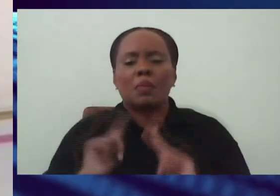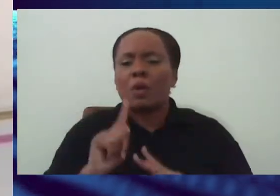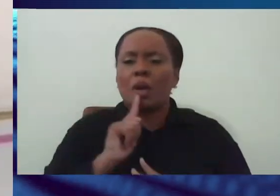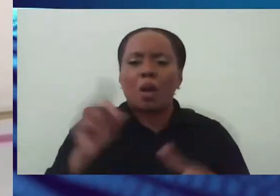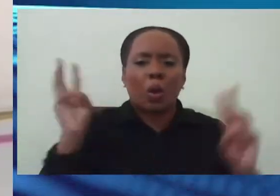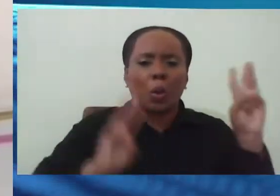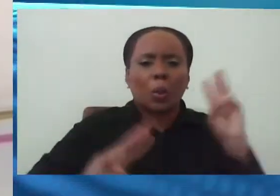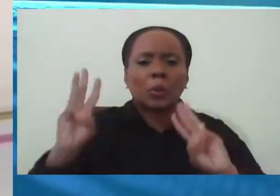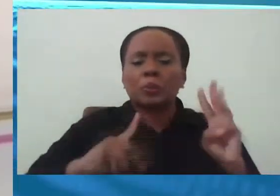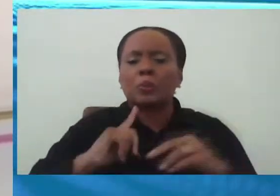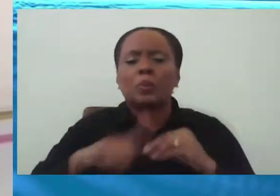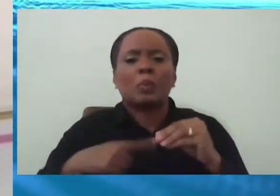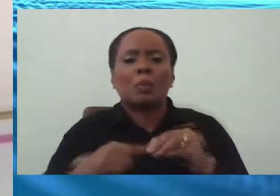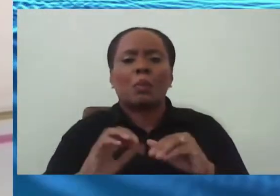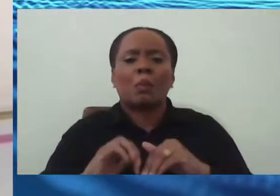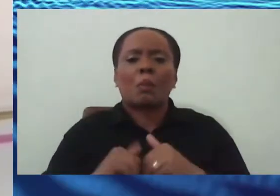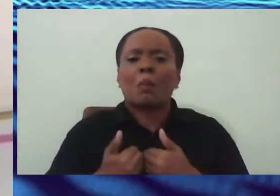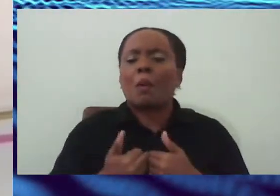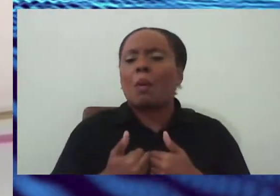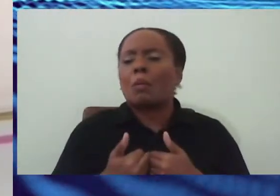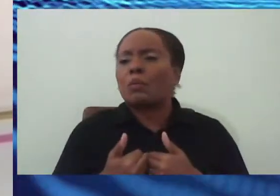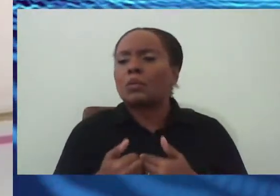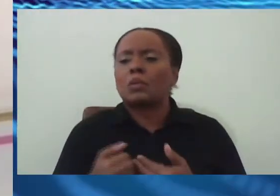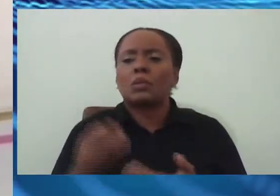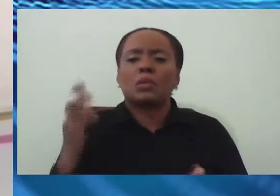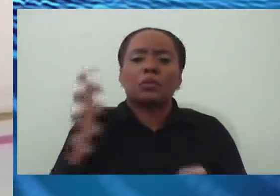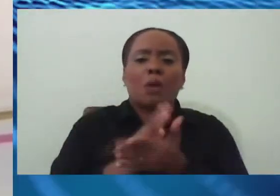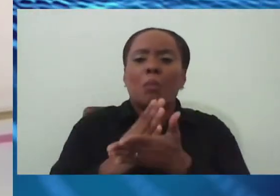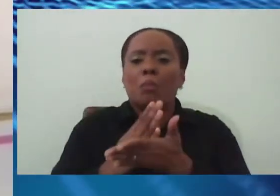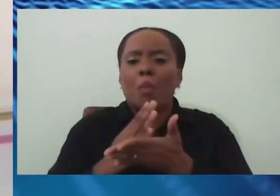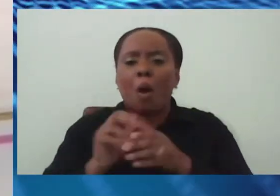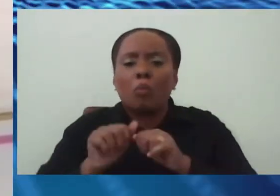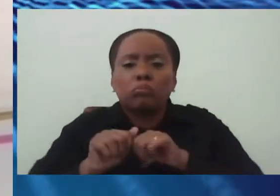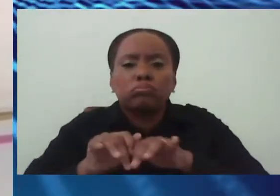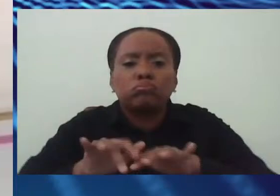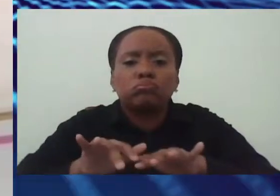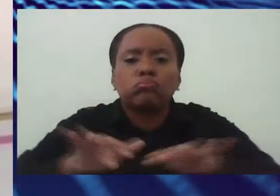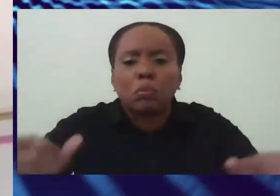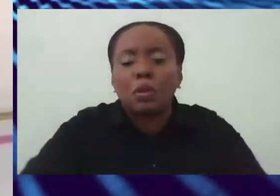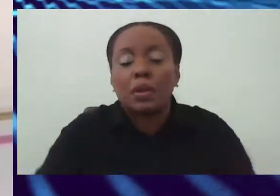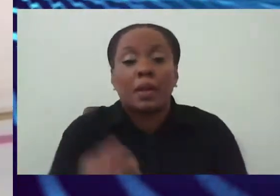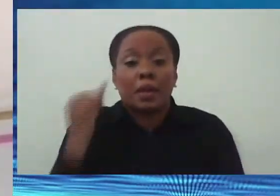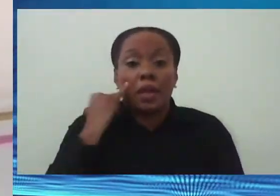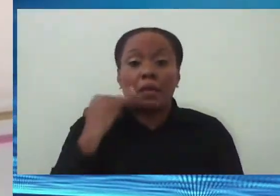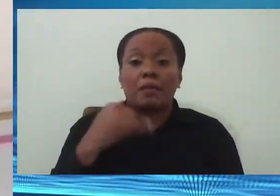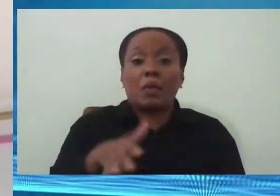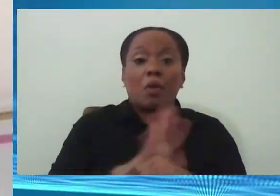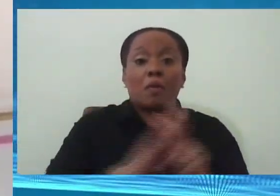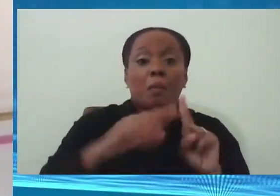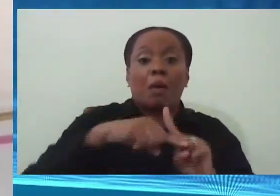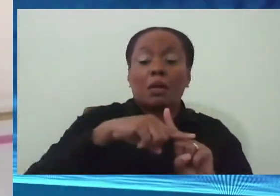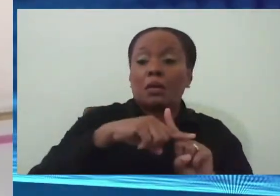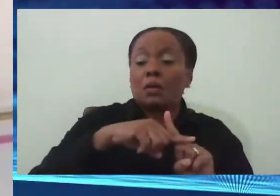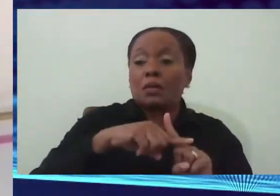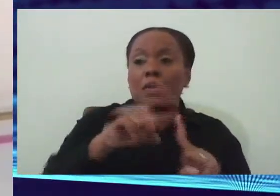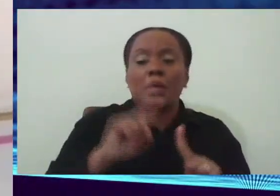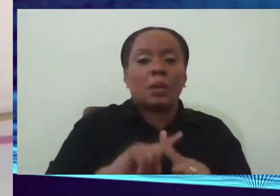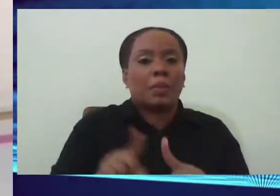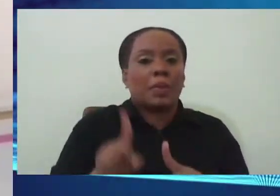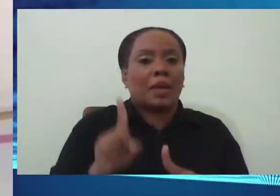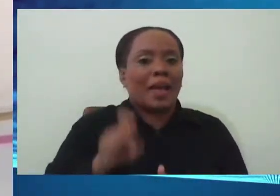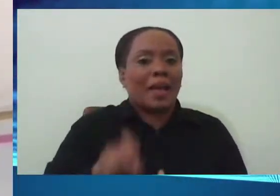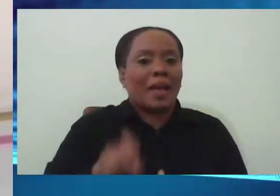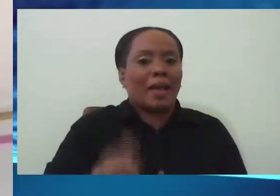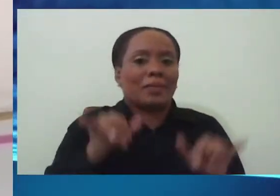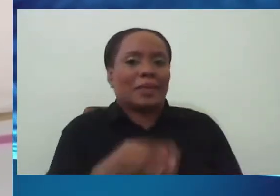they can prevent transmission from, if they're COVID positive, if they're living in the same household, and there's somebody who is